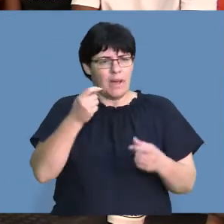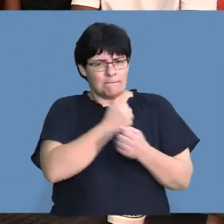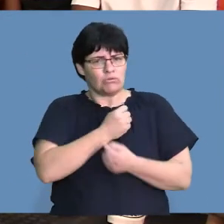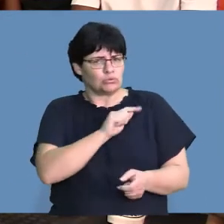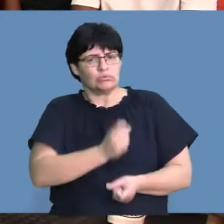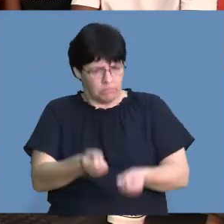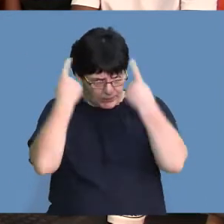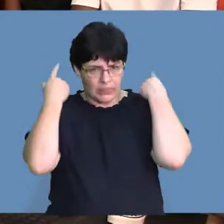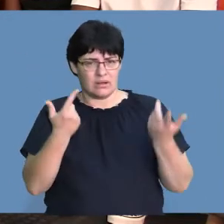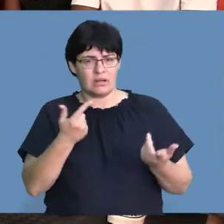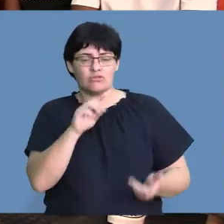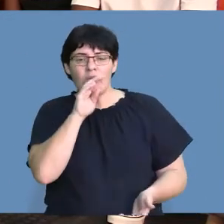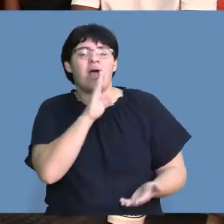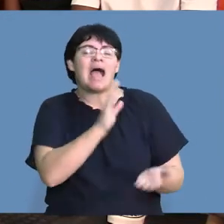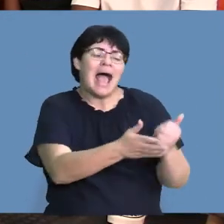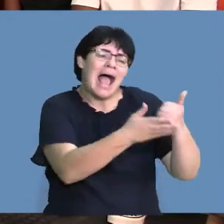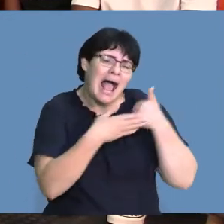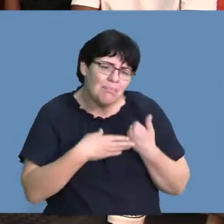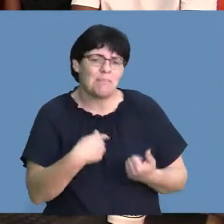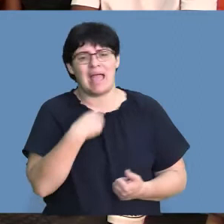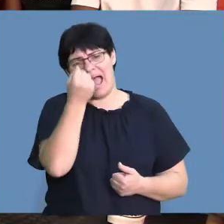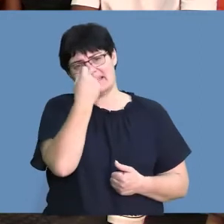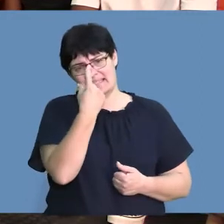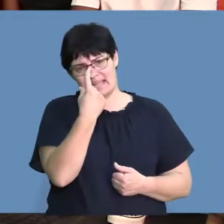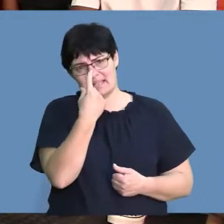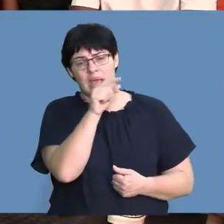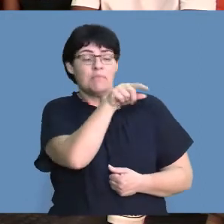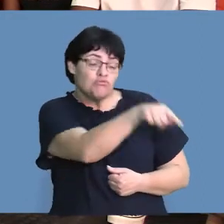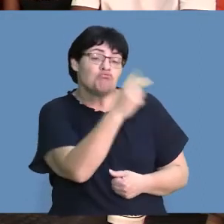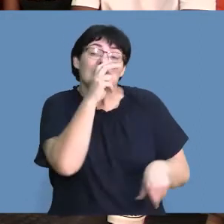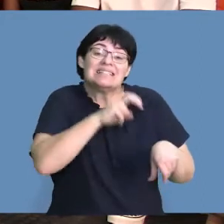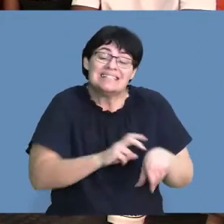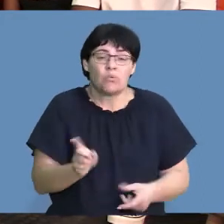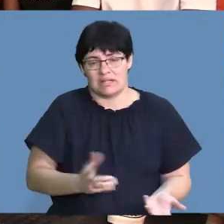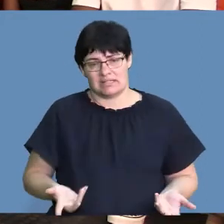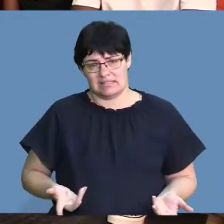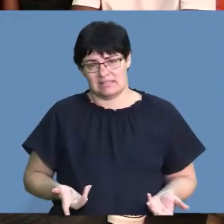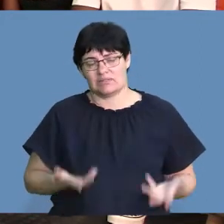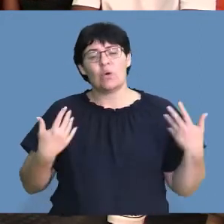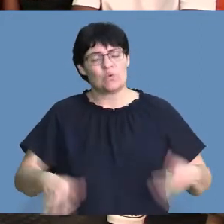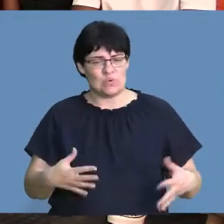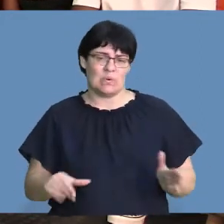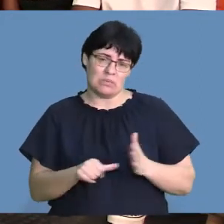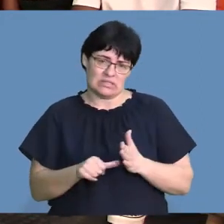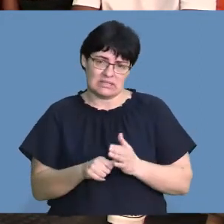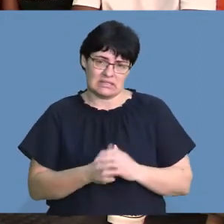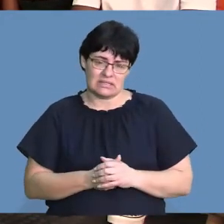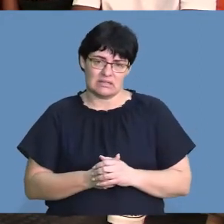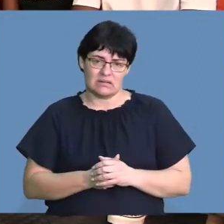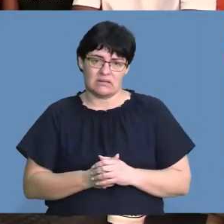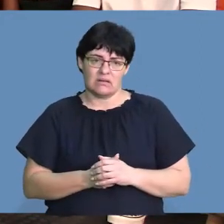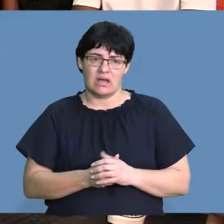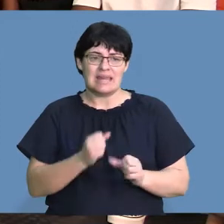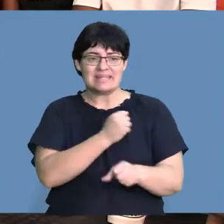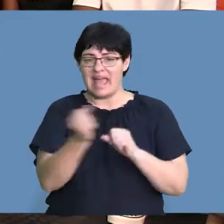that you really understand. Make them understand what you really need, because it's very important to understand.